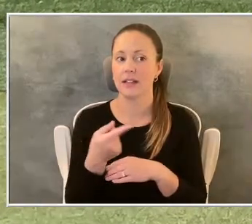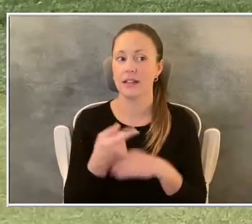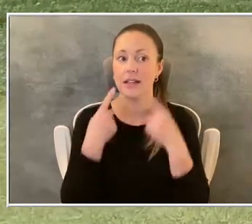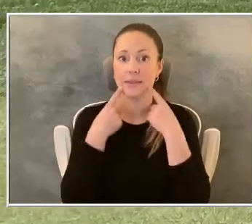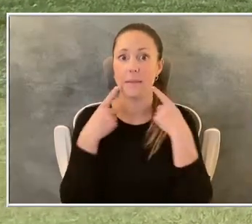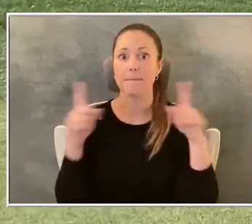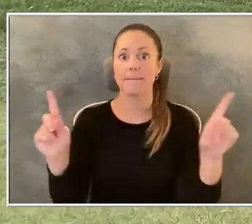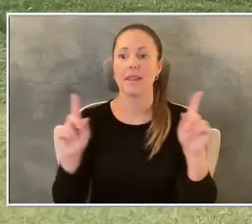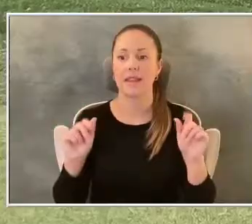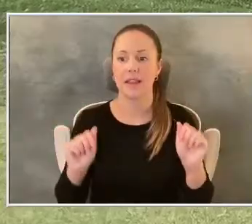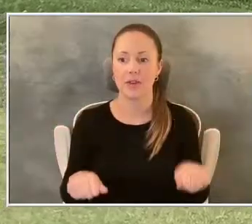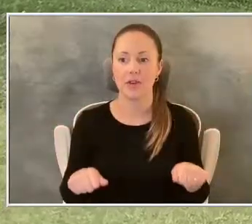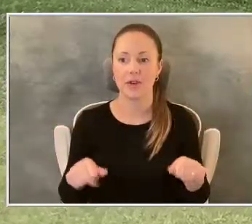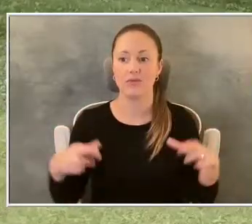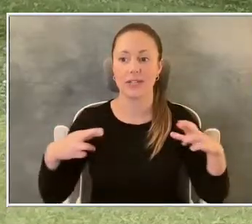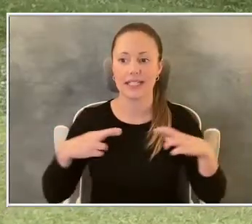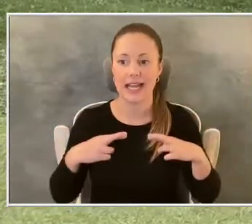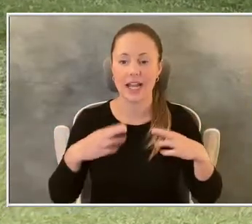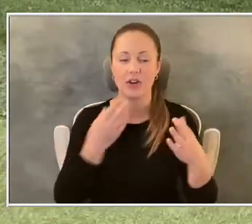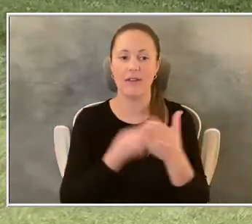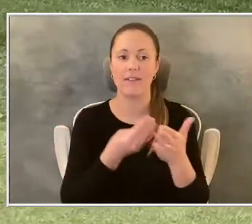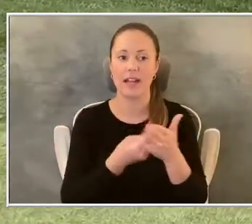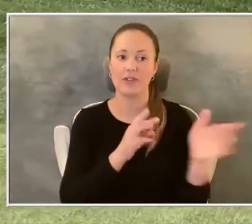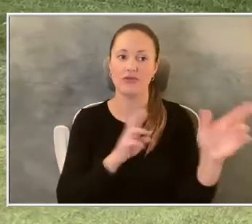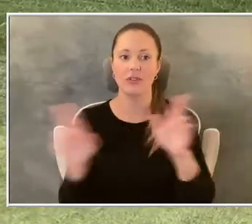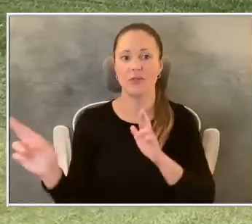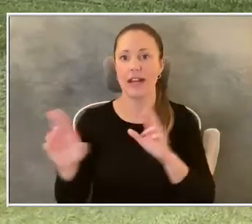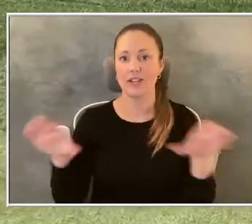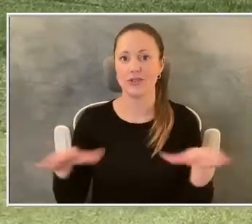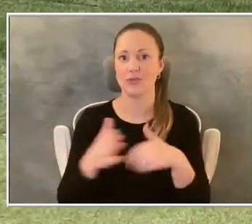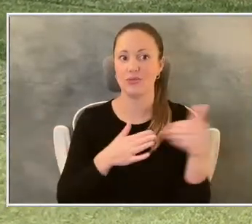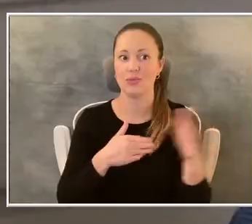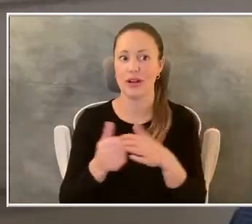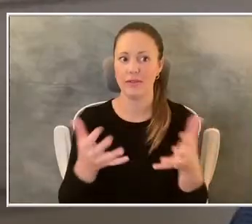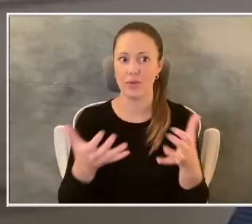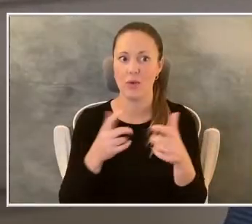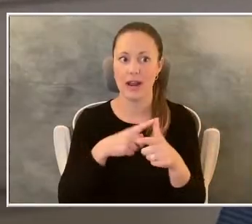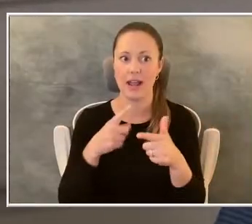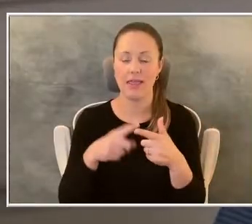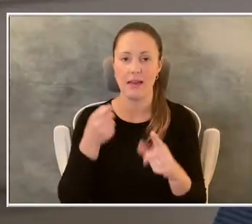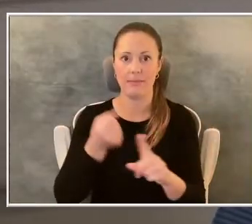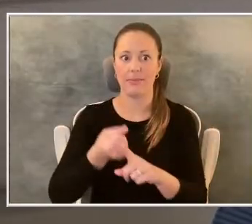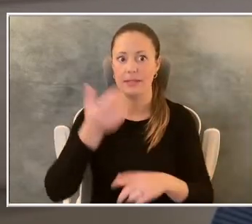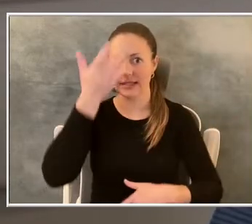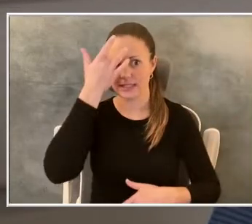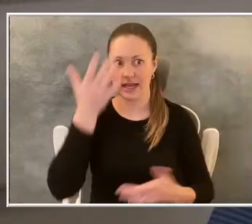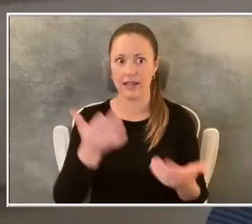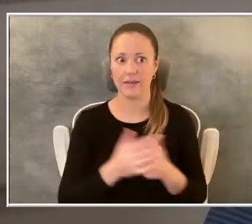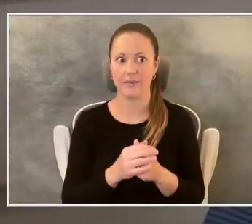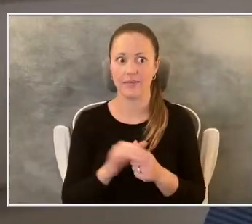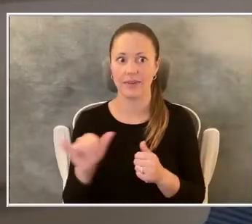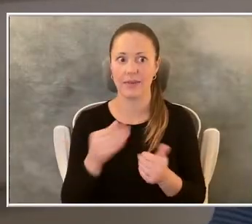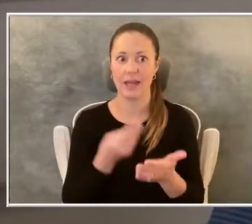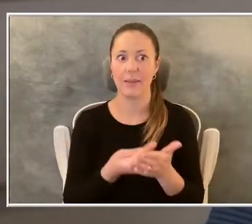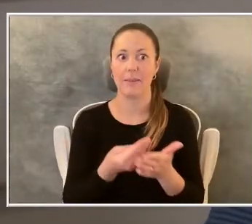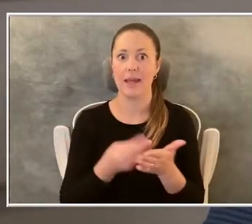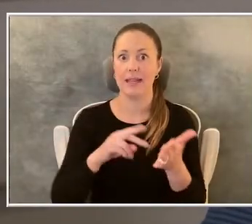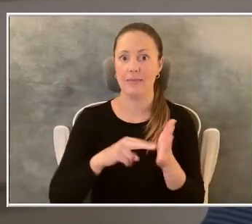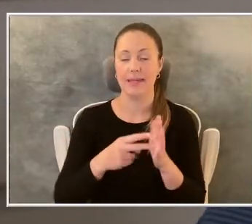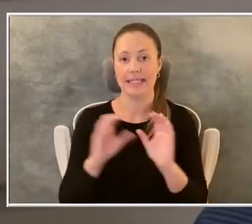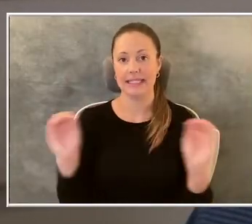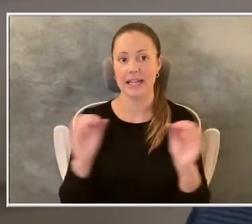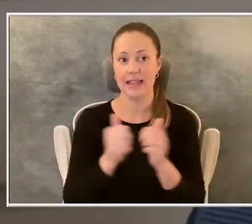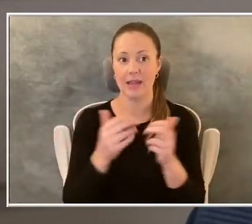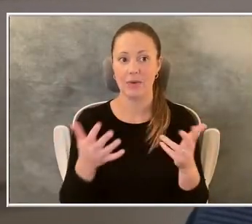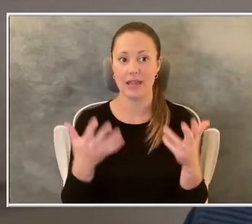financially set, to do whatever he wanted, and then get sick and wow, money doesn't mean anything without your health and your family.